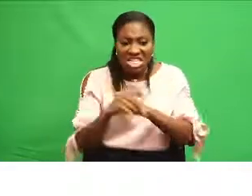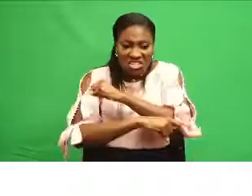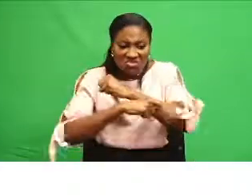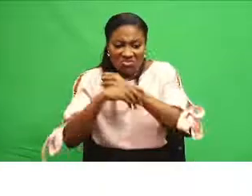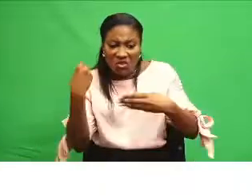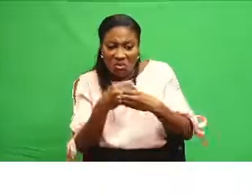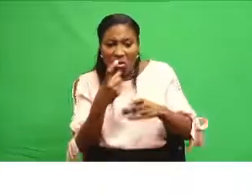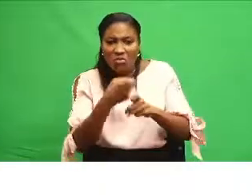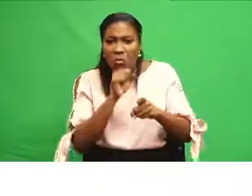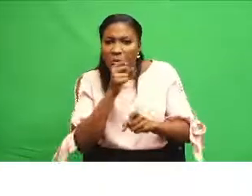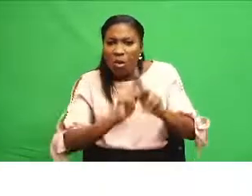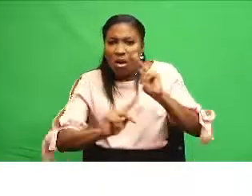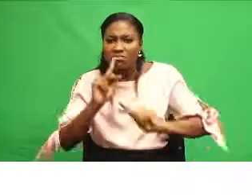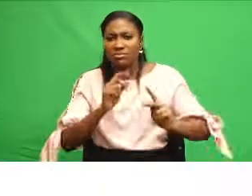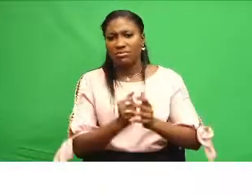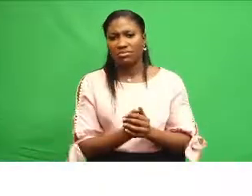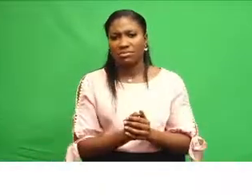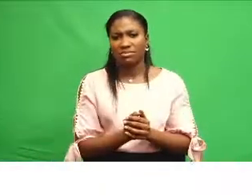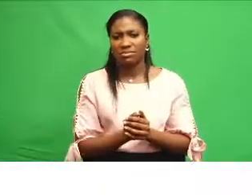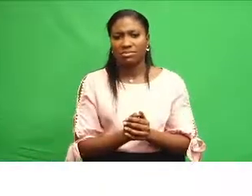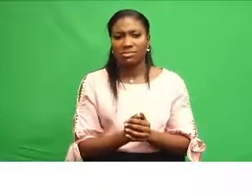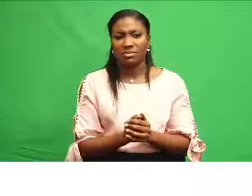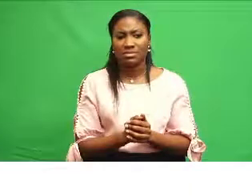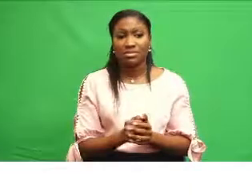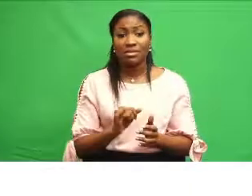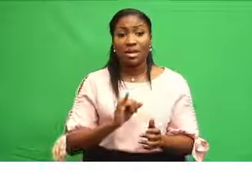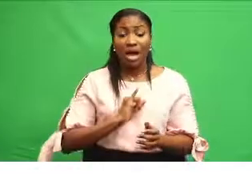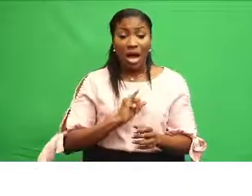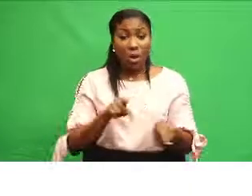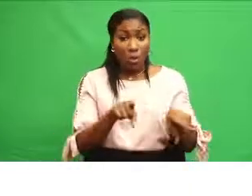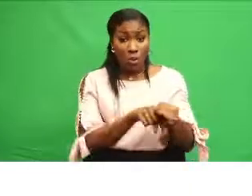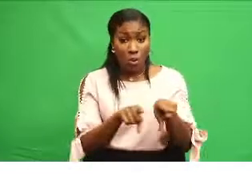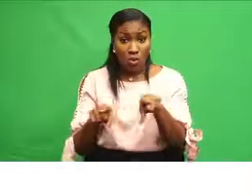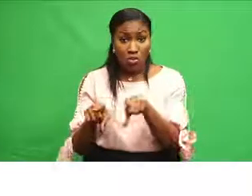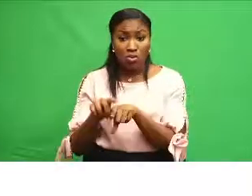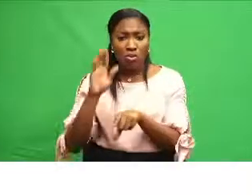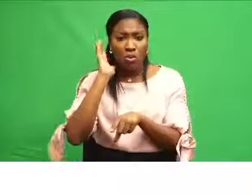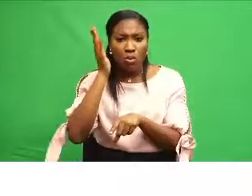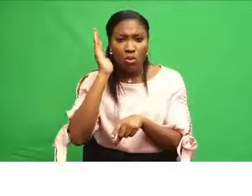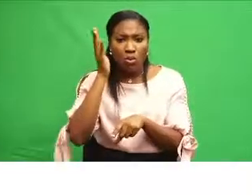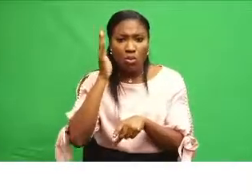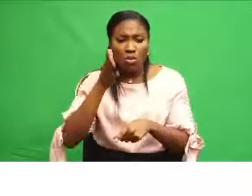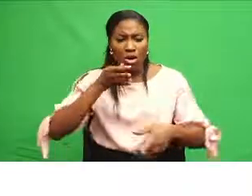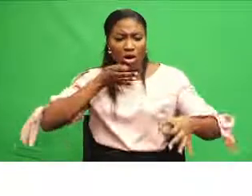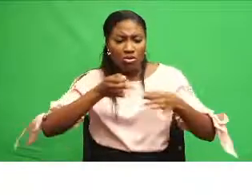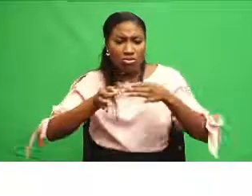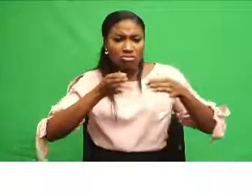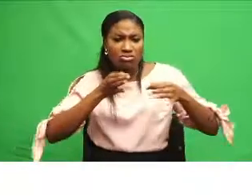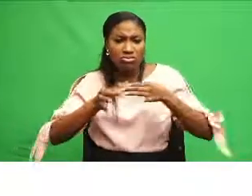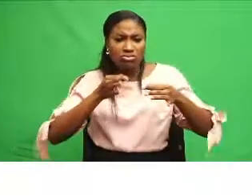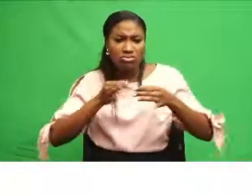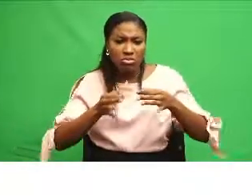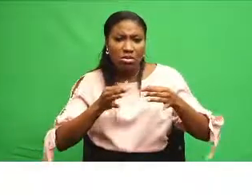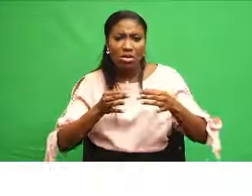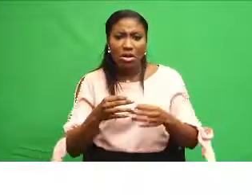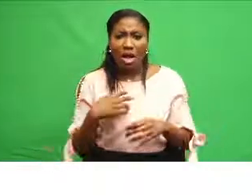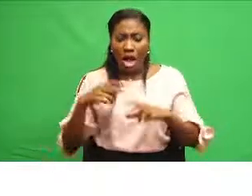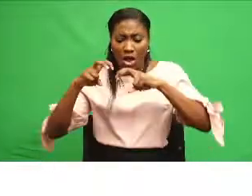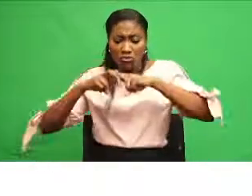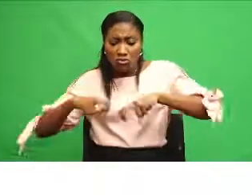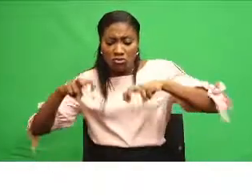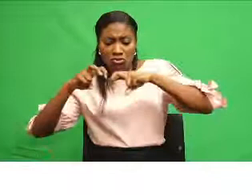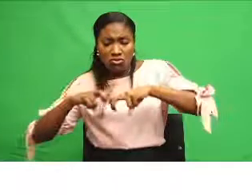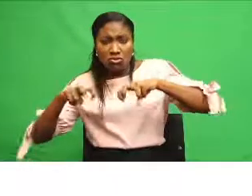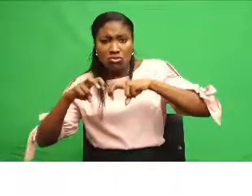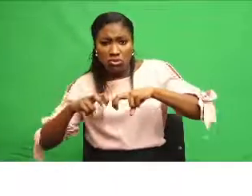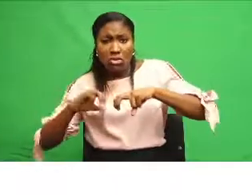the presentations, I will be highlighting some qualitative results on this issue that I would have acquired during my